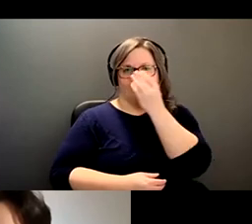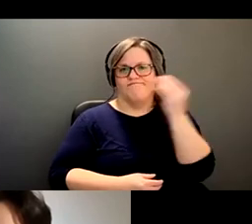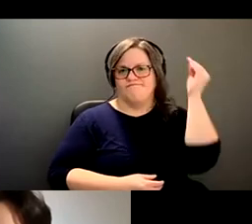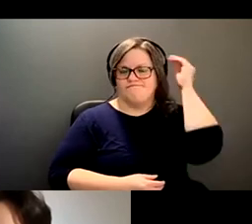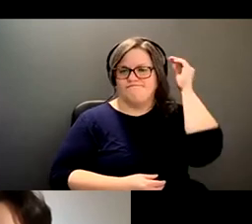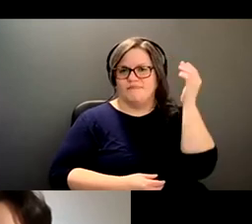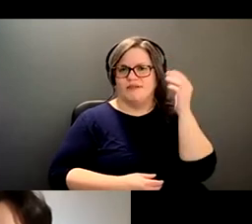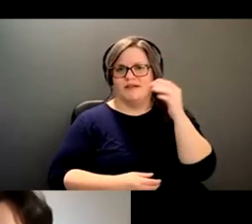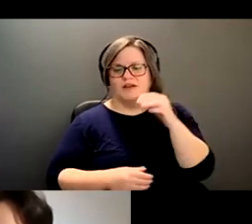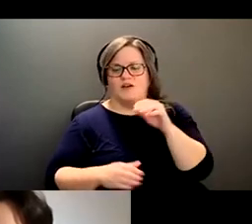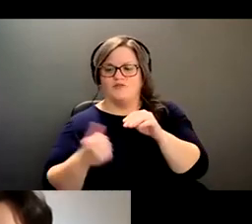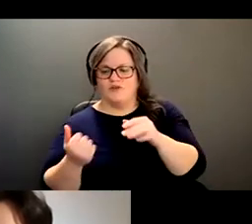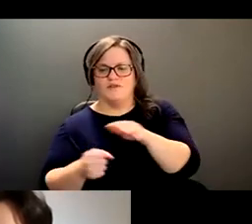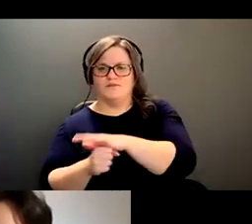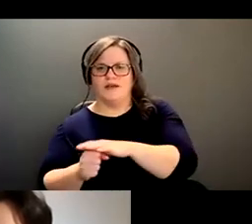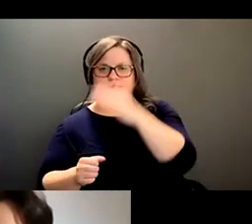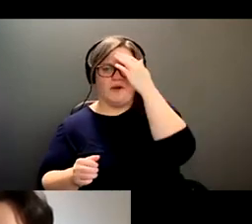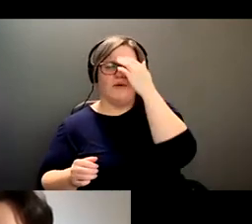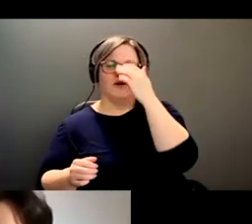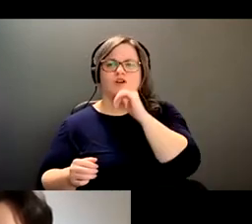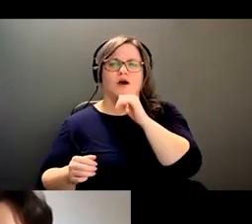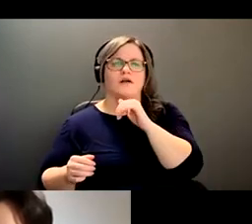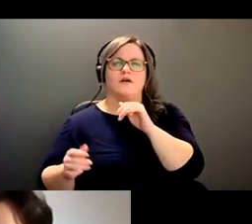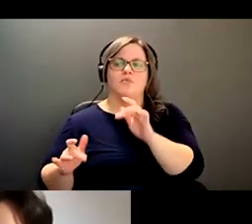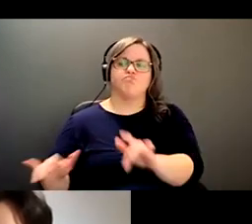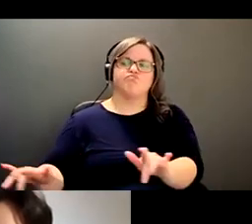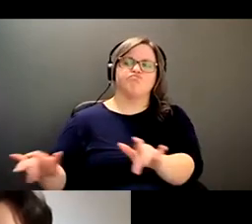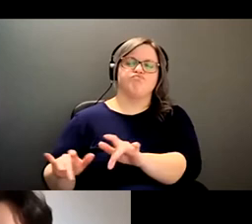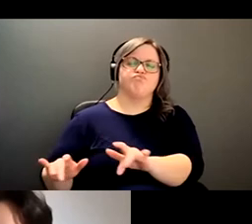knowing that they're not clean slates or blank canvases?